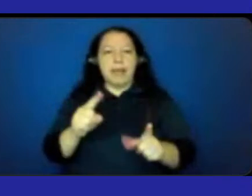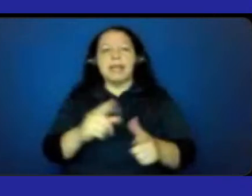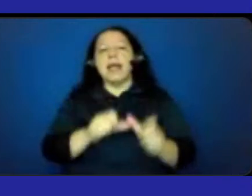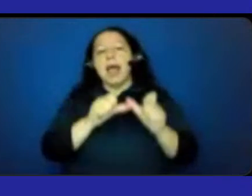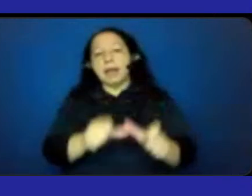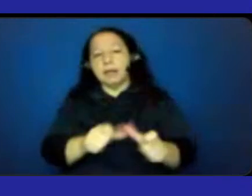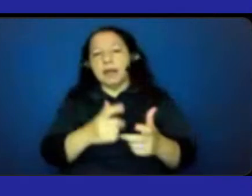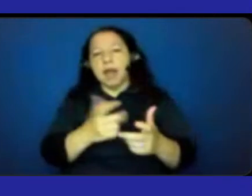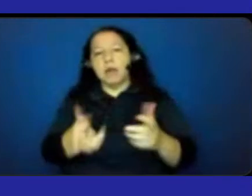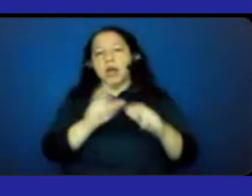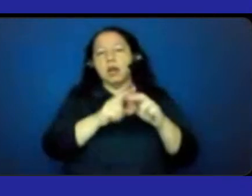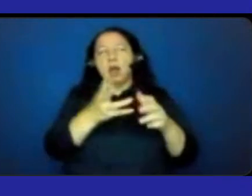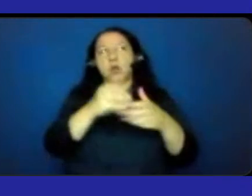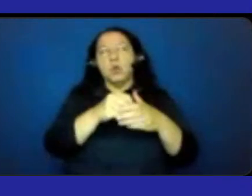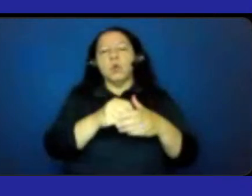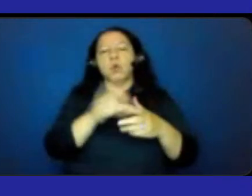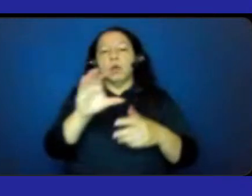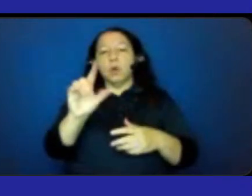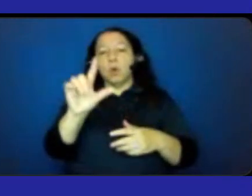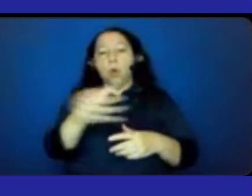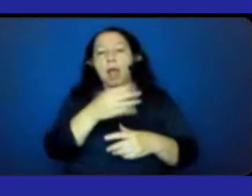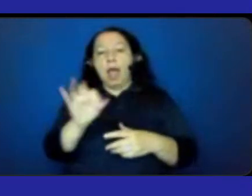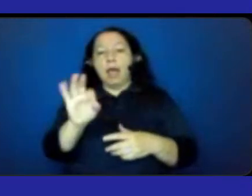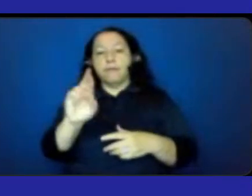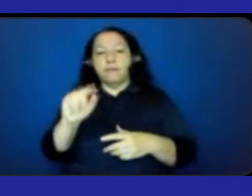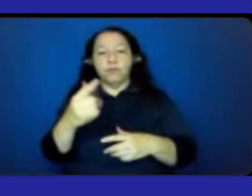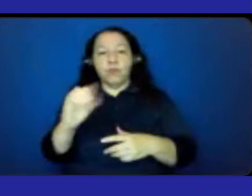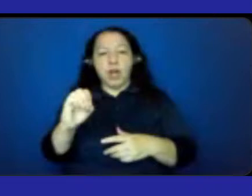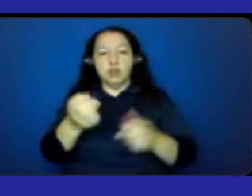adjustment. The NTE will increase by